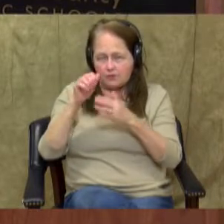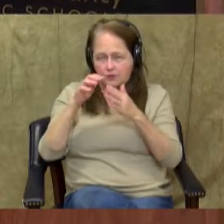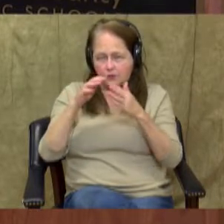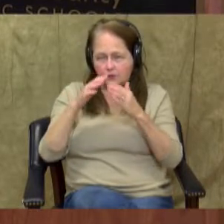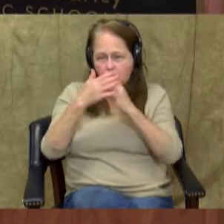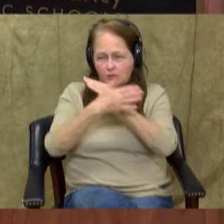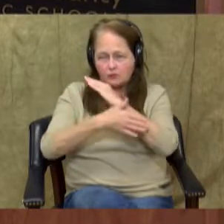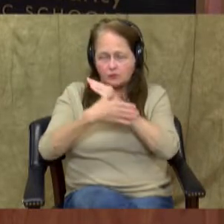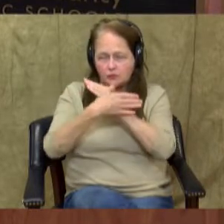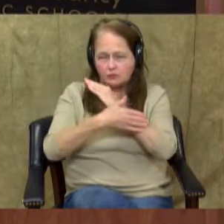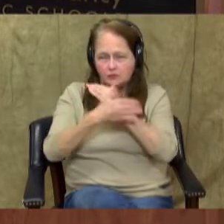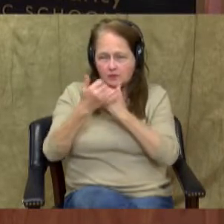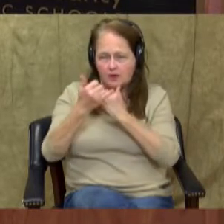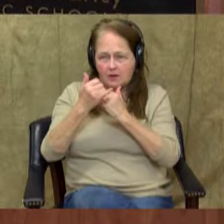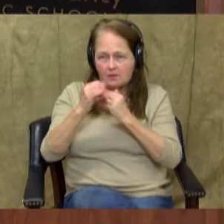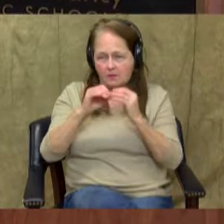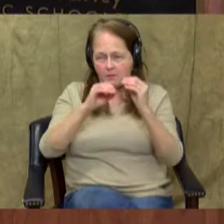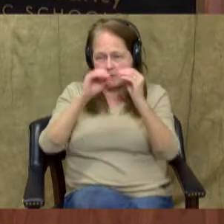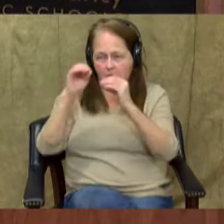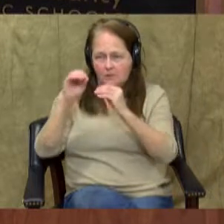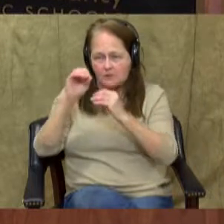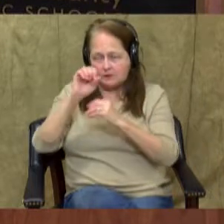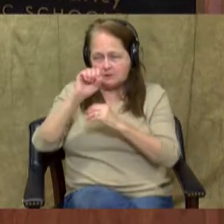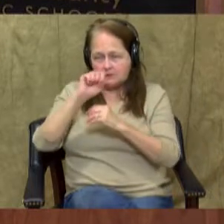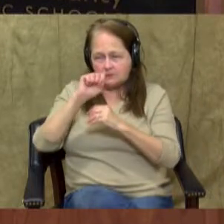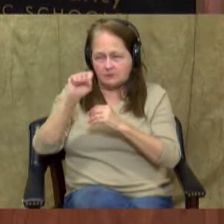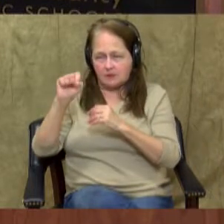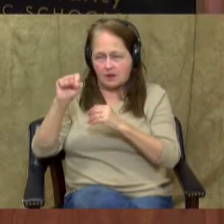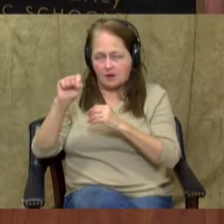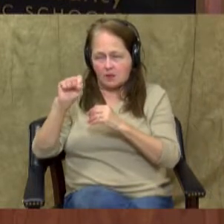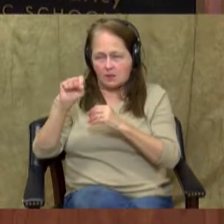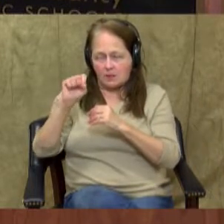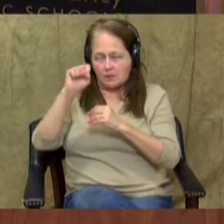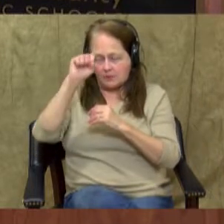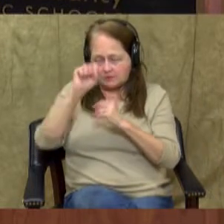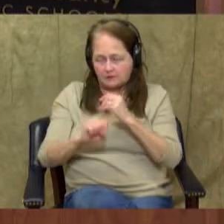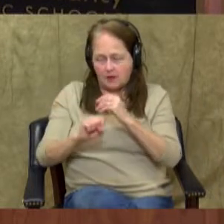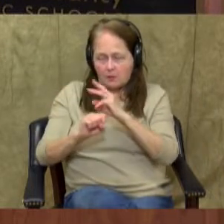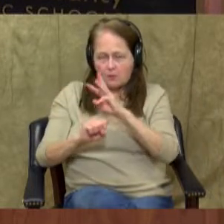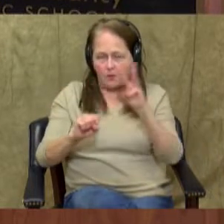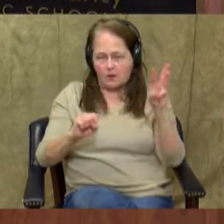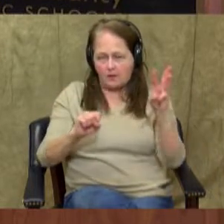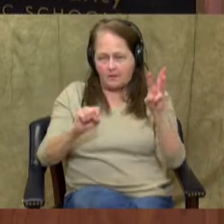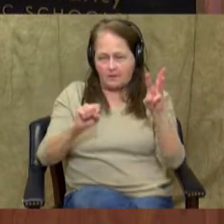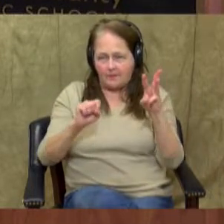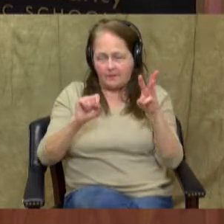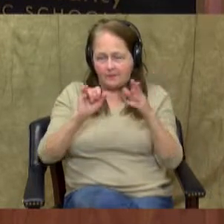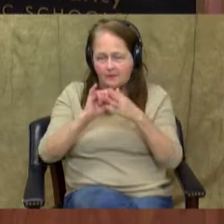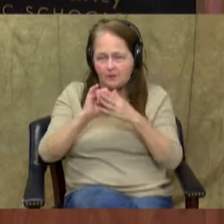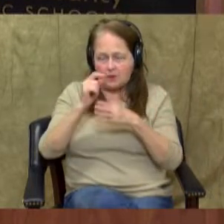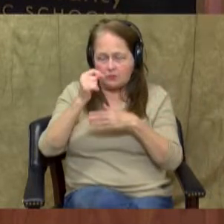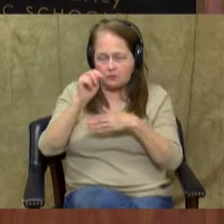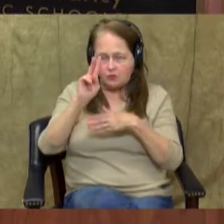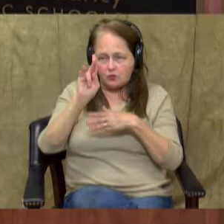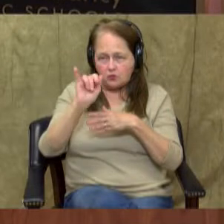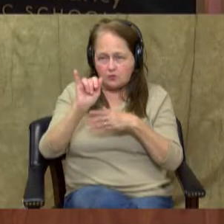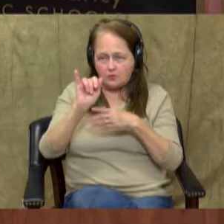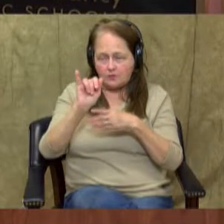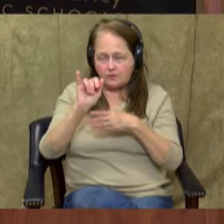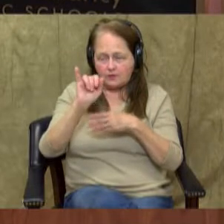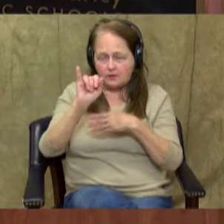Southwest Asia region. And first, we'll start with the one at the top is Turkey, and then you can really